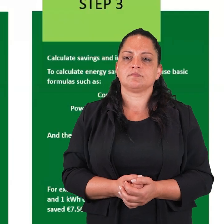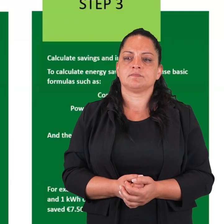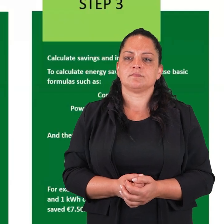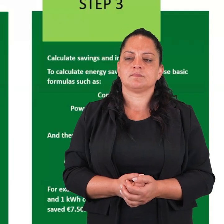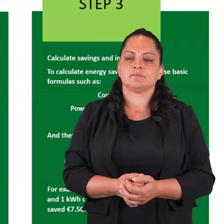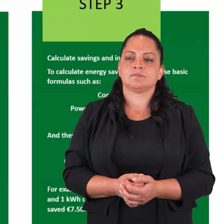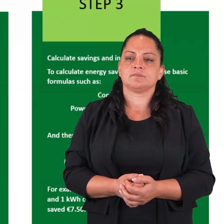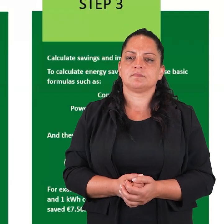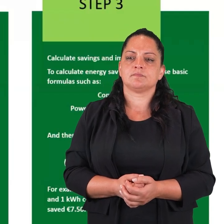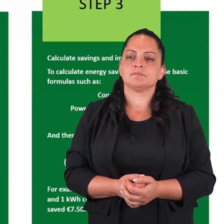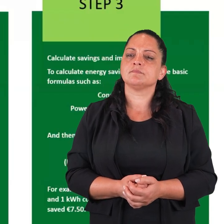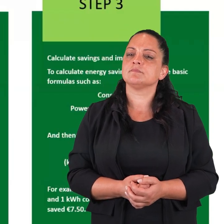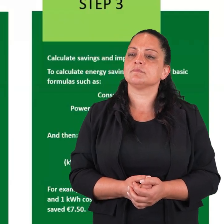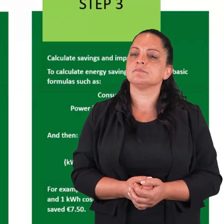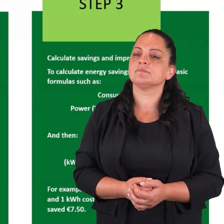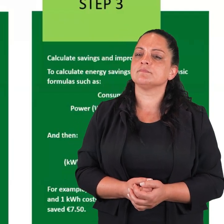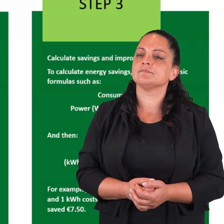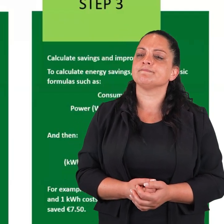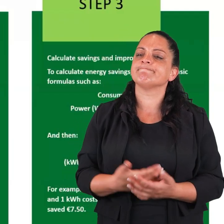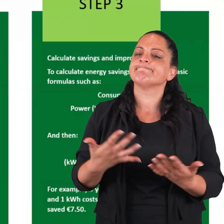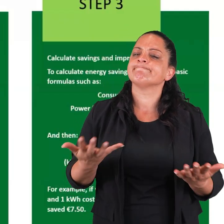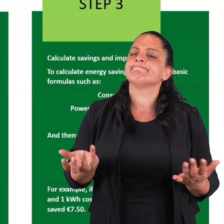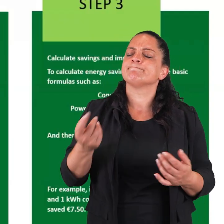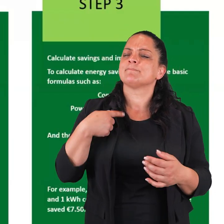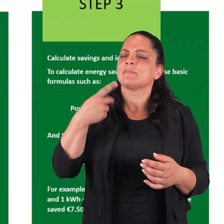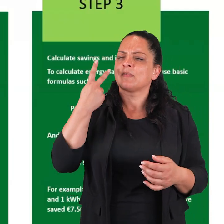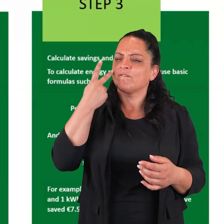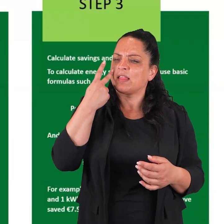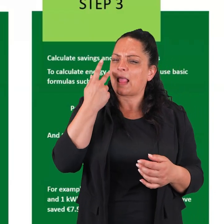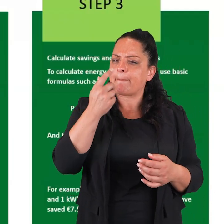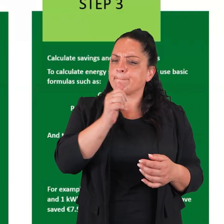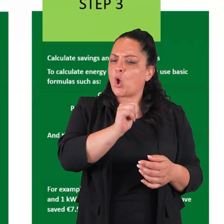and timing. But let's just